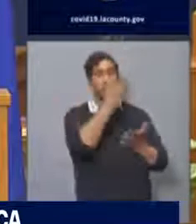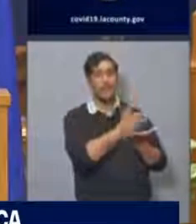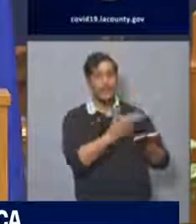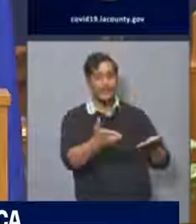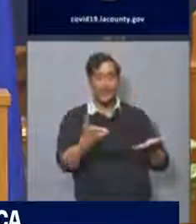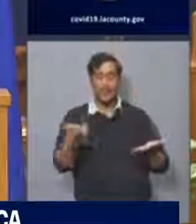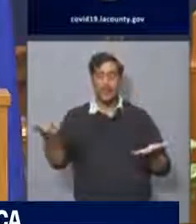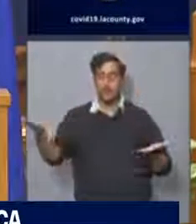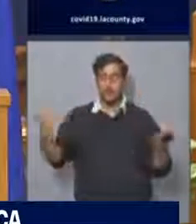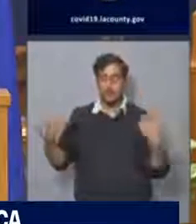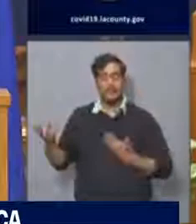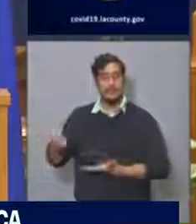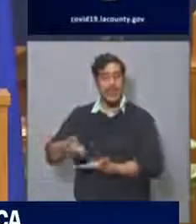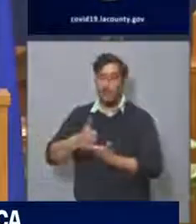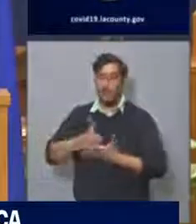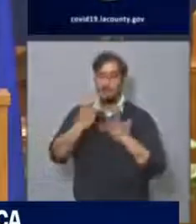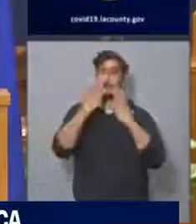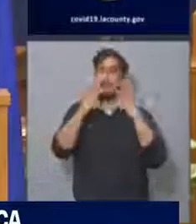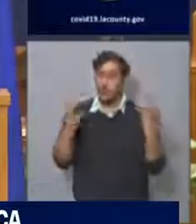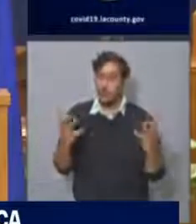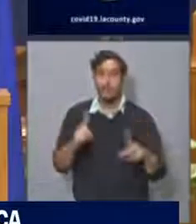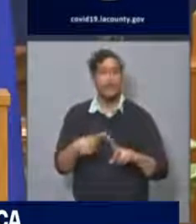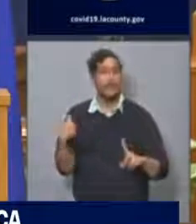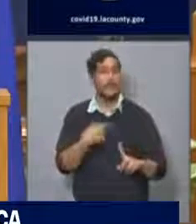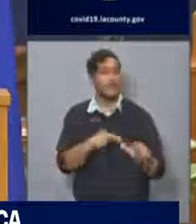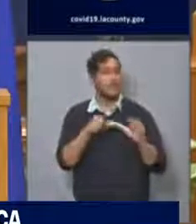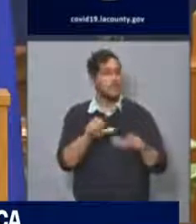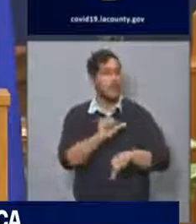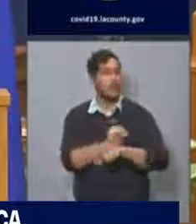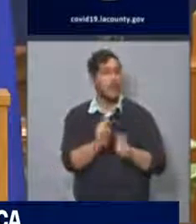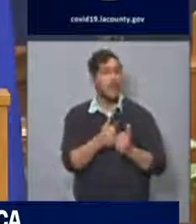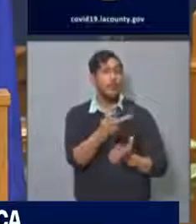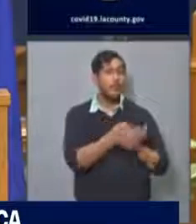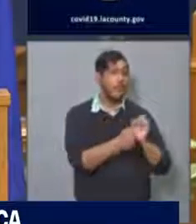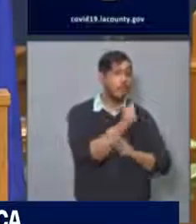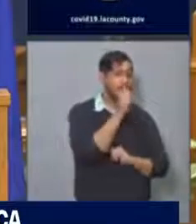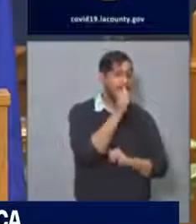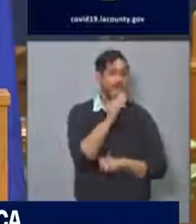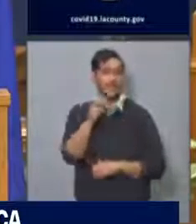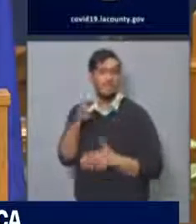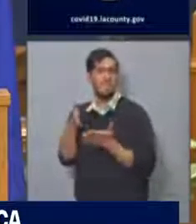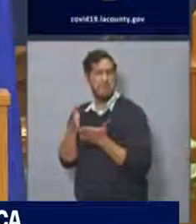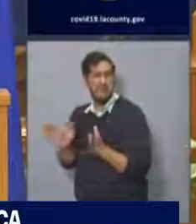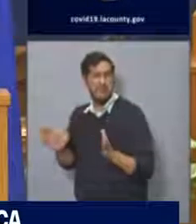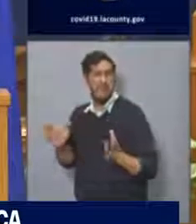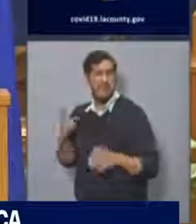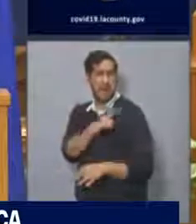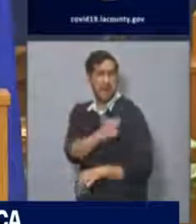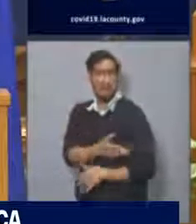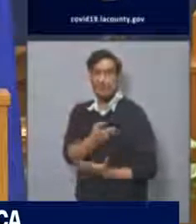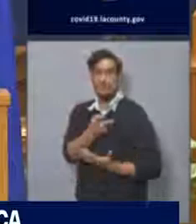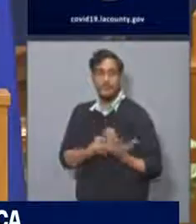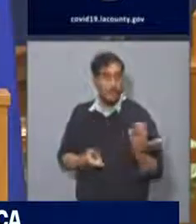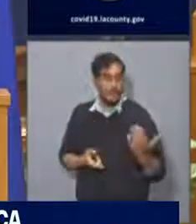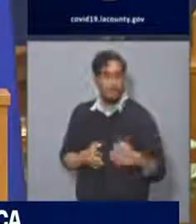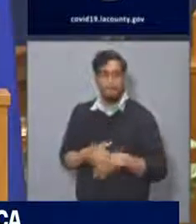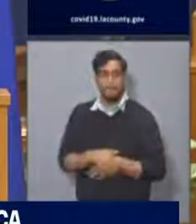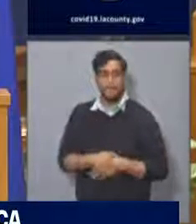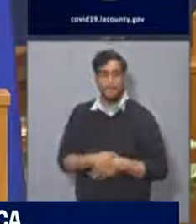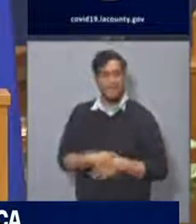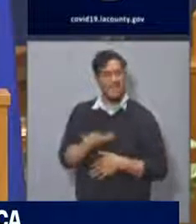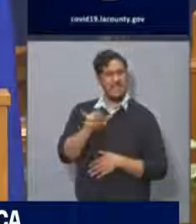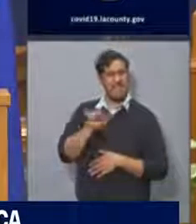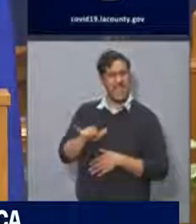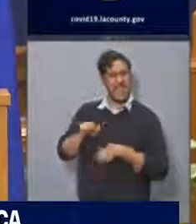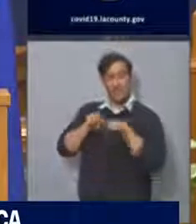well. But this is something that we continue to work on with both public and private hospitals. In direct answer to your questions, the effective